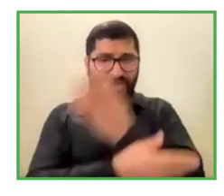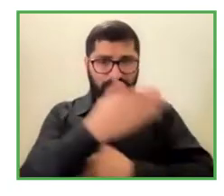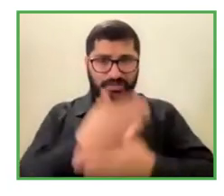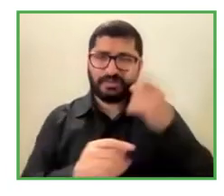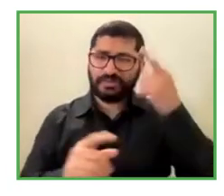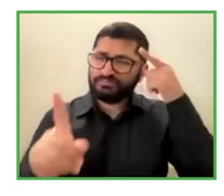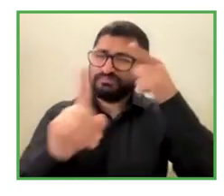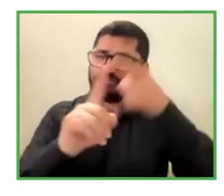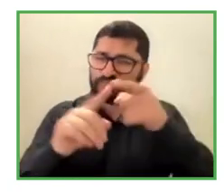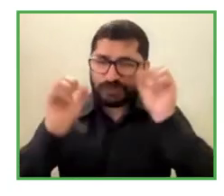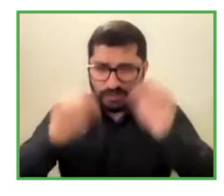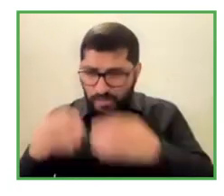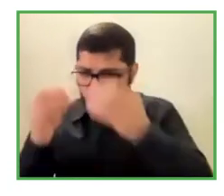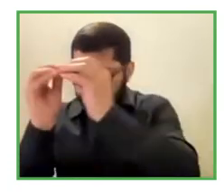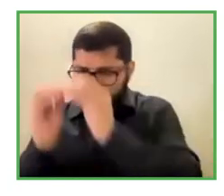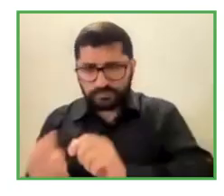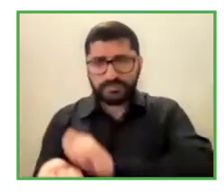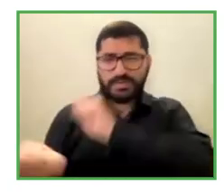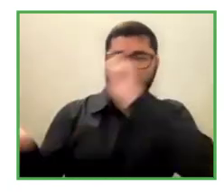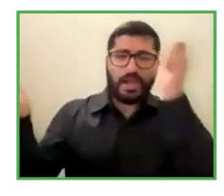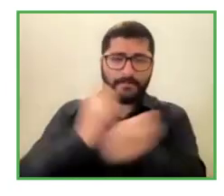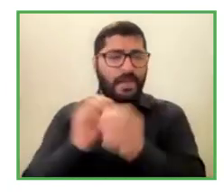landscape.